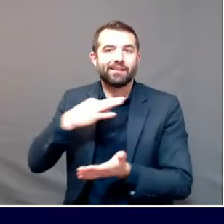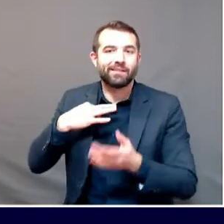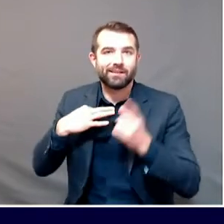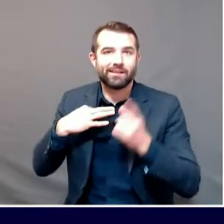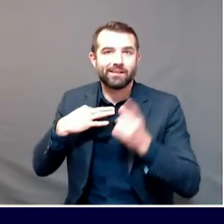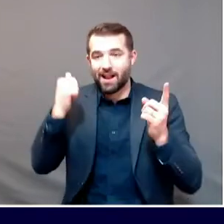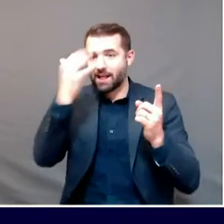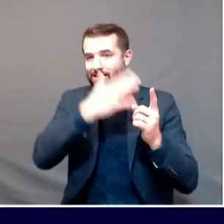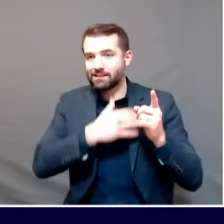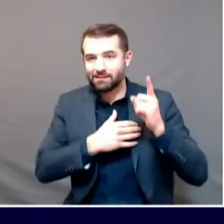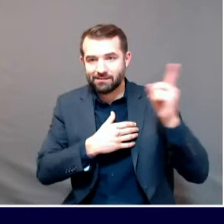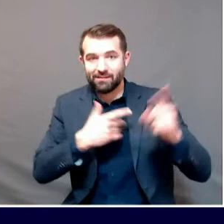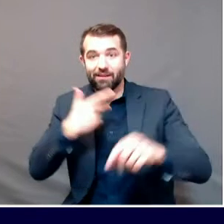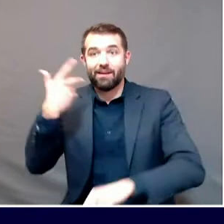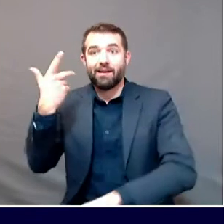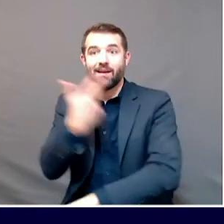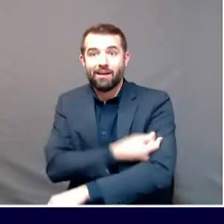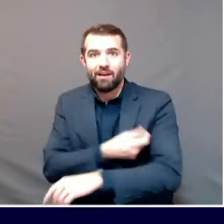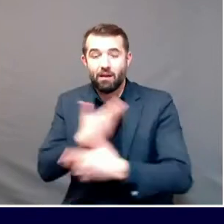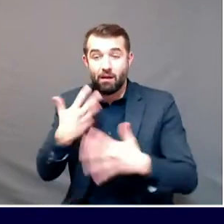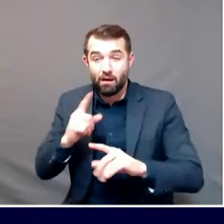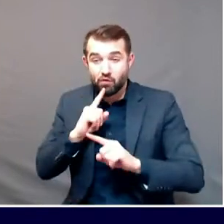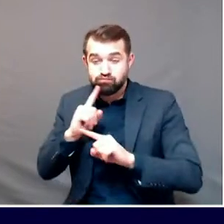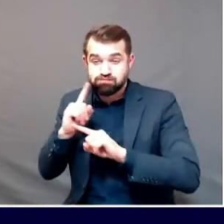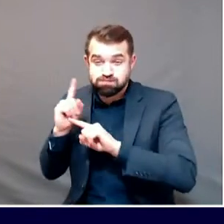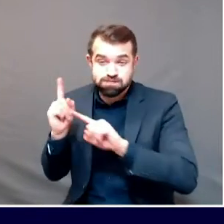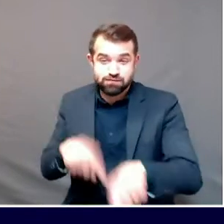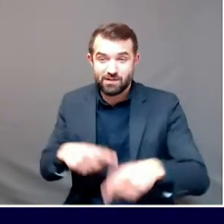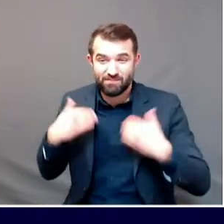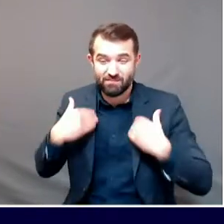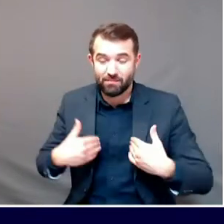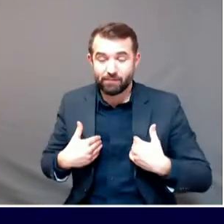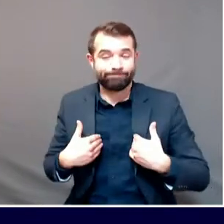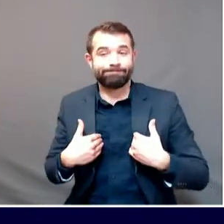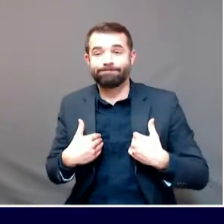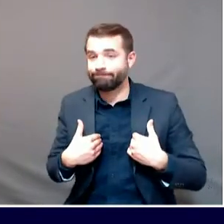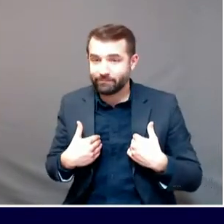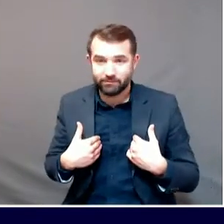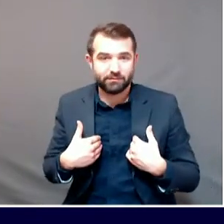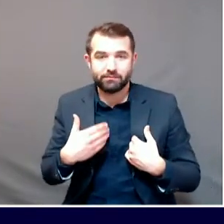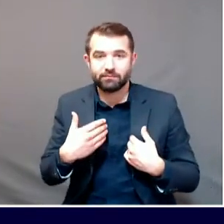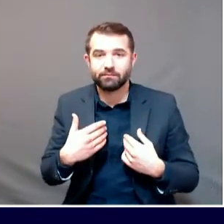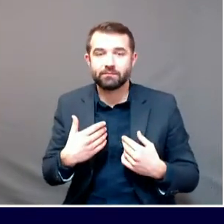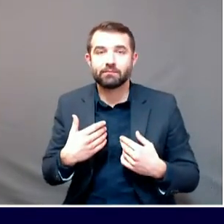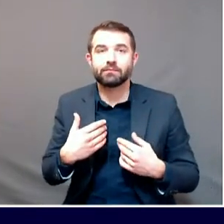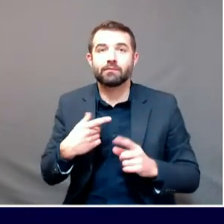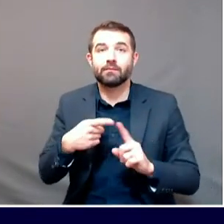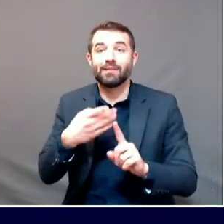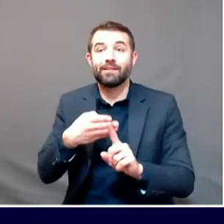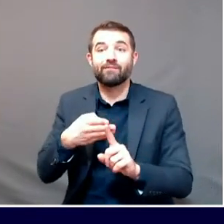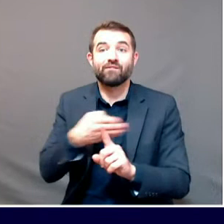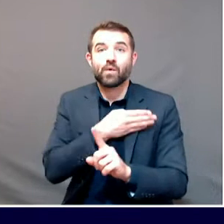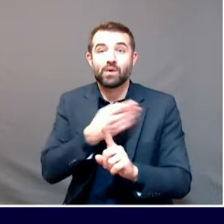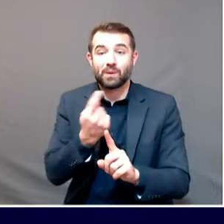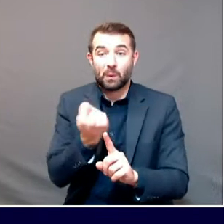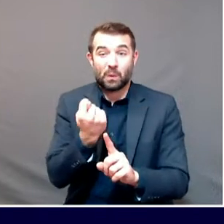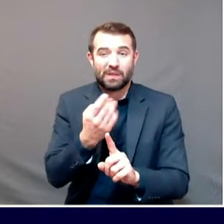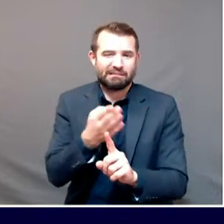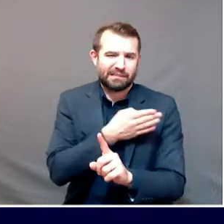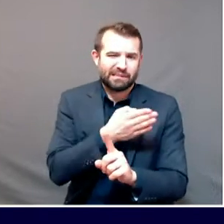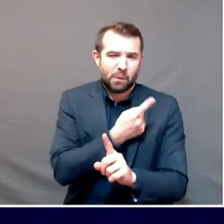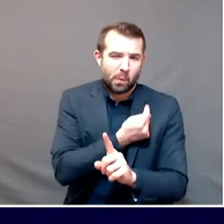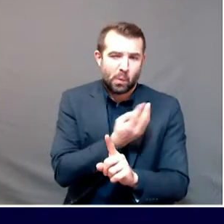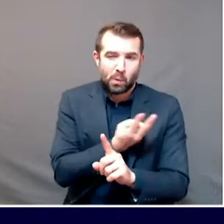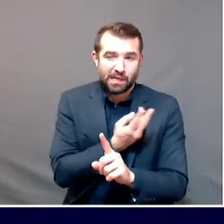to the vaccine that they were administered. I believe it was on Tuesday, perhaps Wednesday. Um,